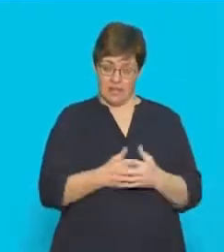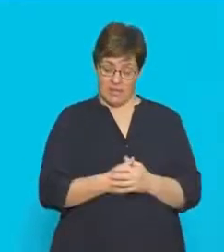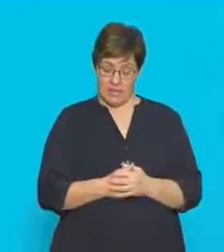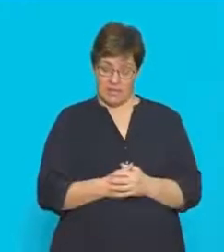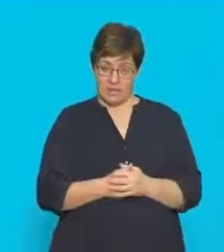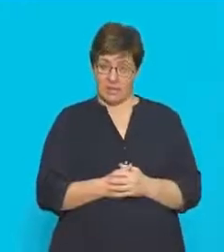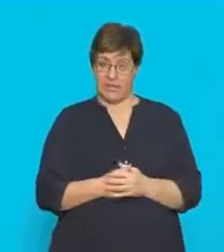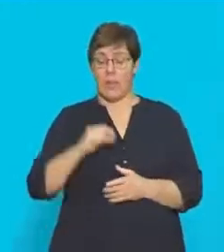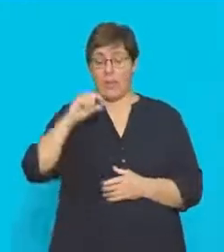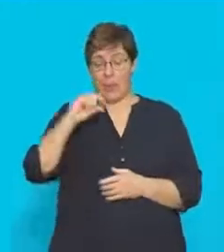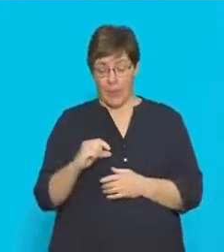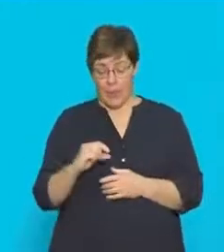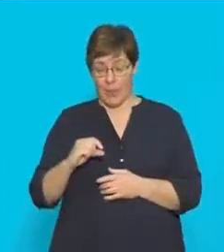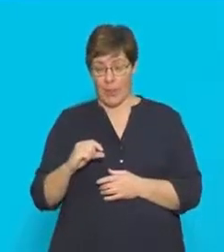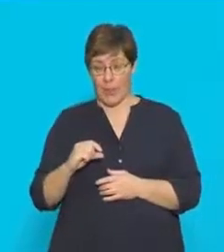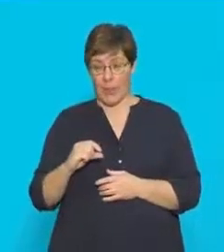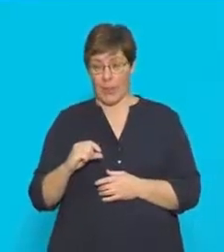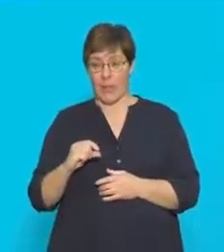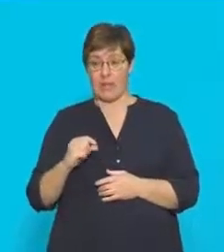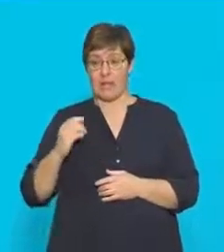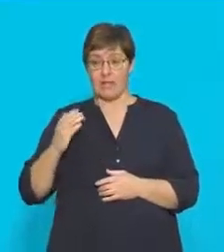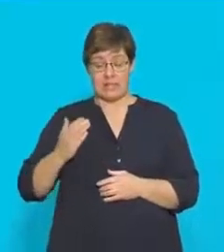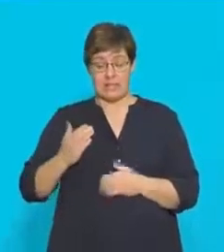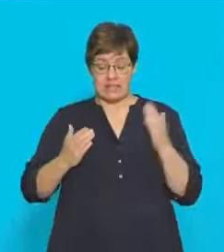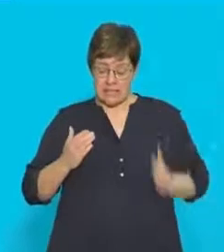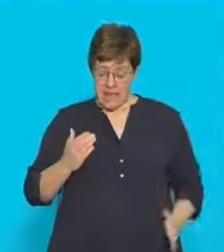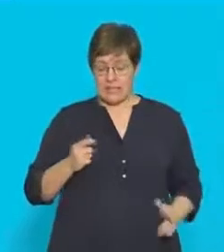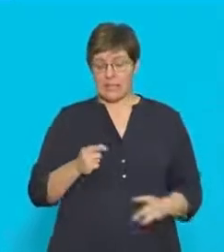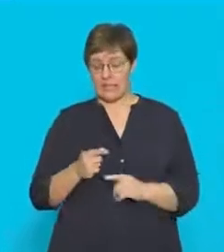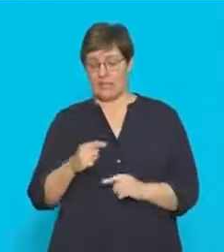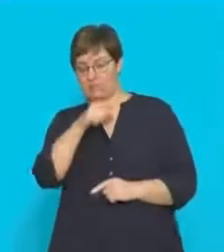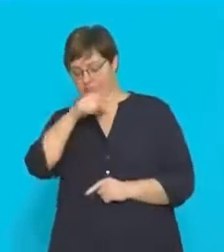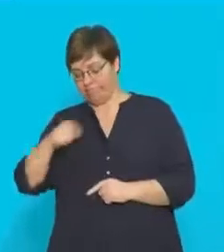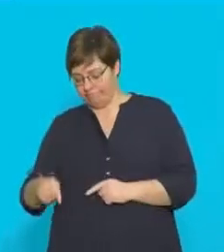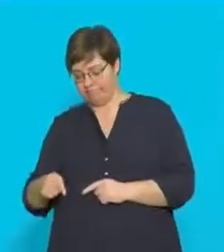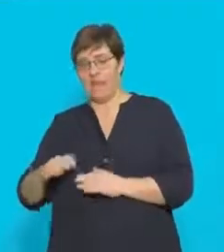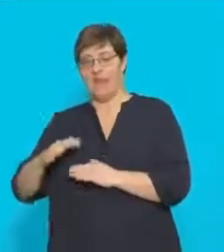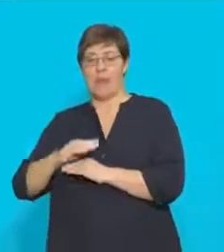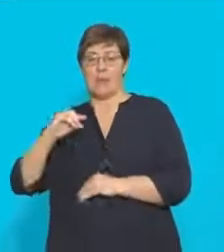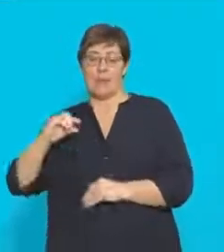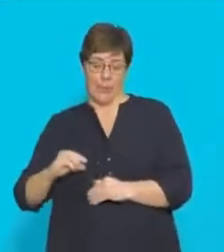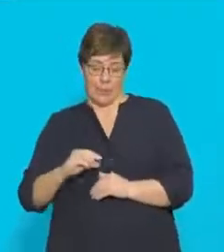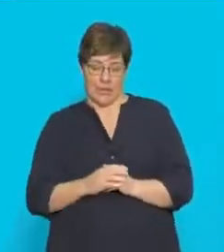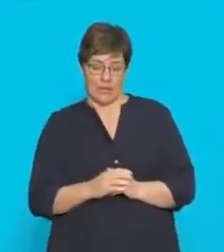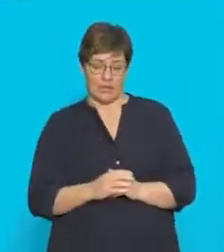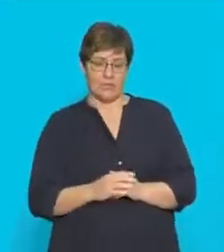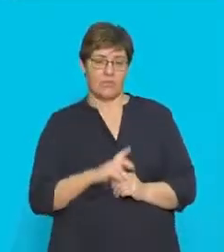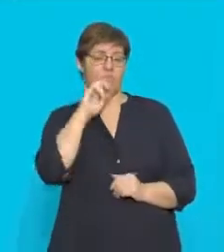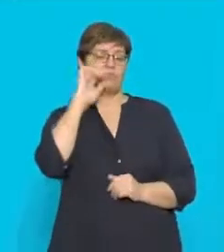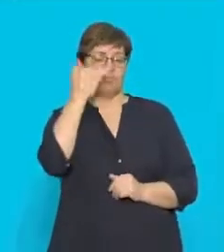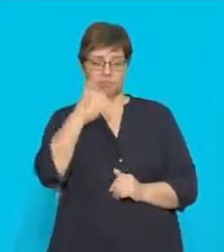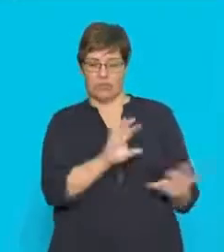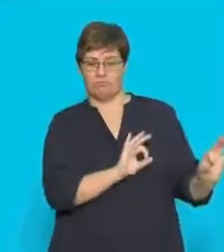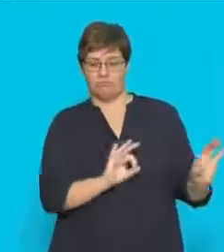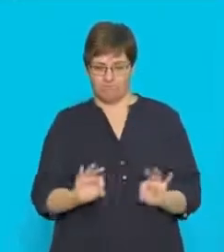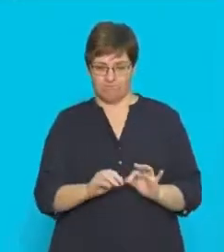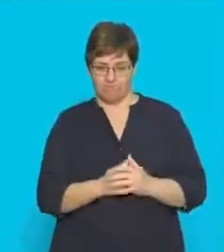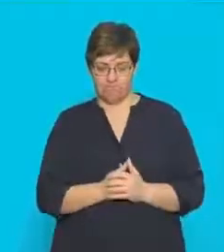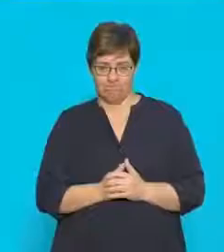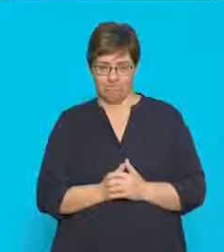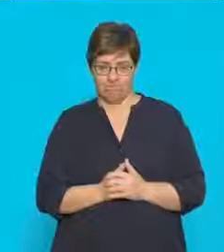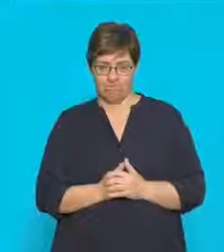the smallest side is across the smallest angle. So our checksum is also complete.